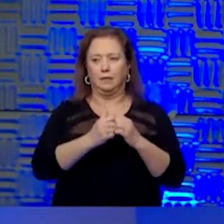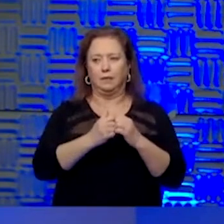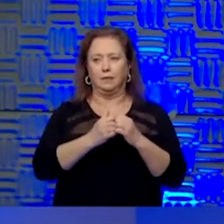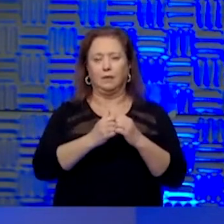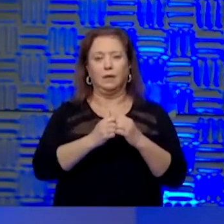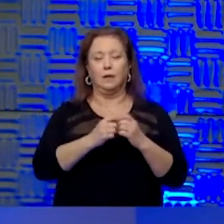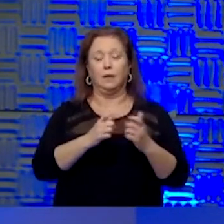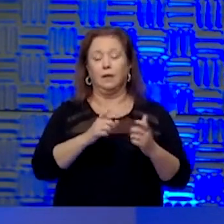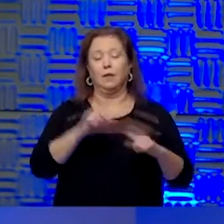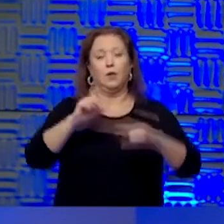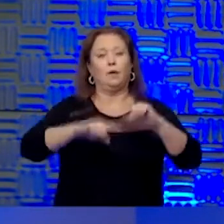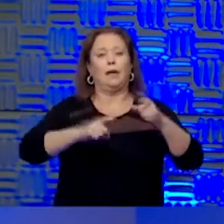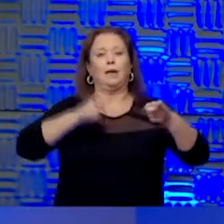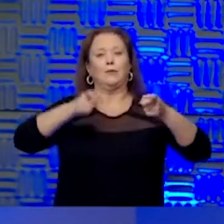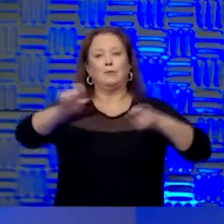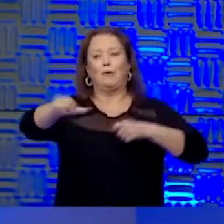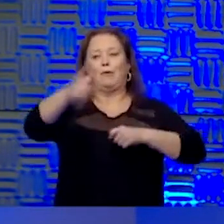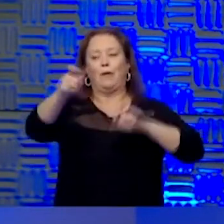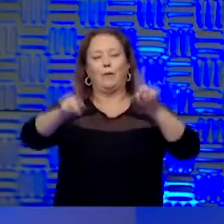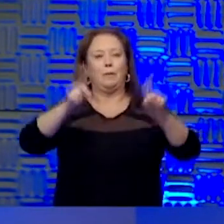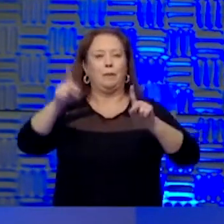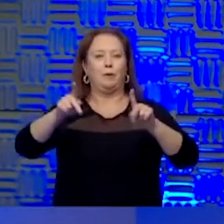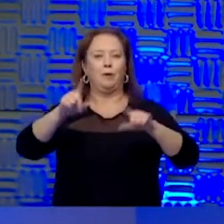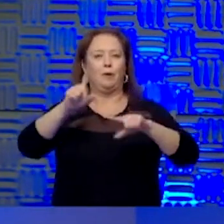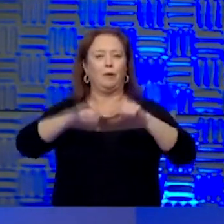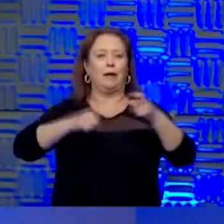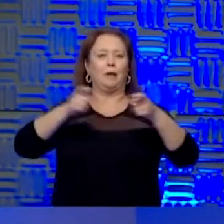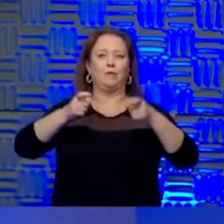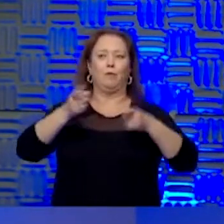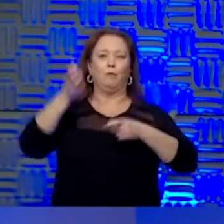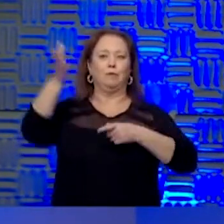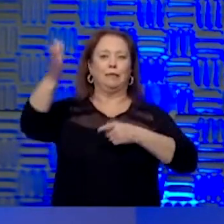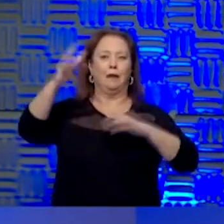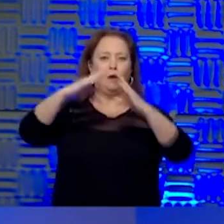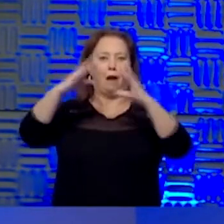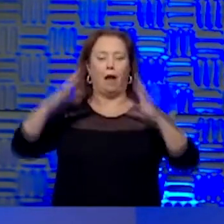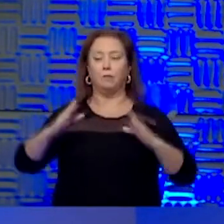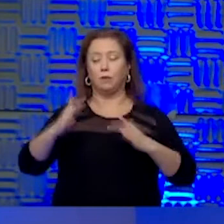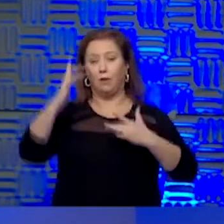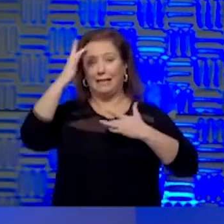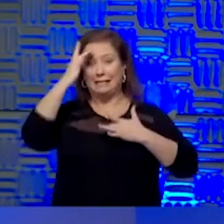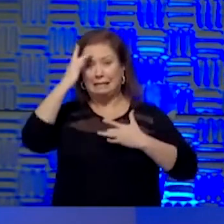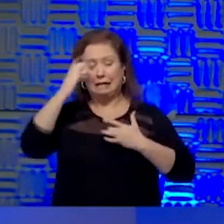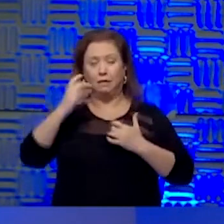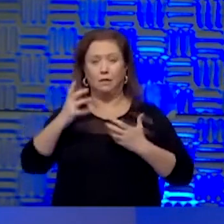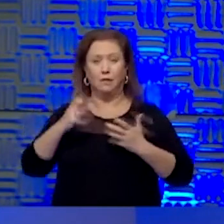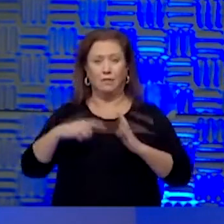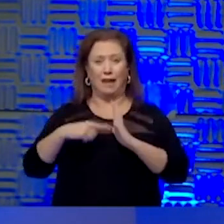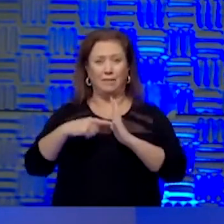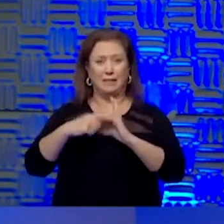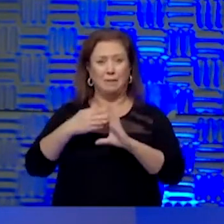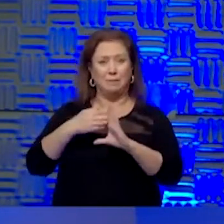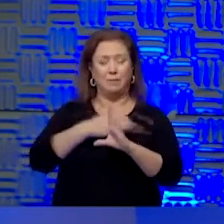You really can't control other people. You can't control who's in their household. Are they sick? Are they pre-symptomatic? Wear masks, do